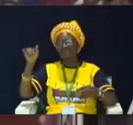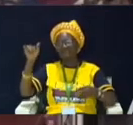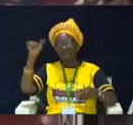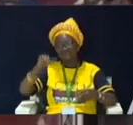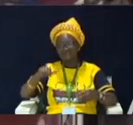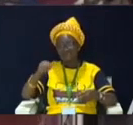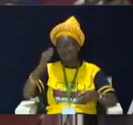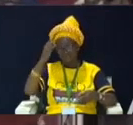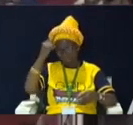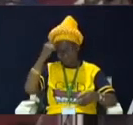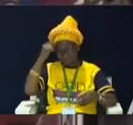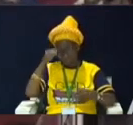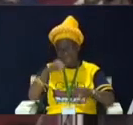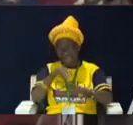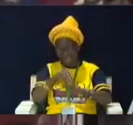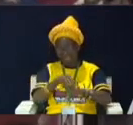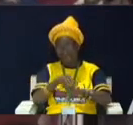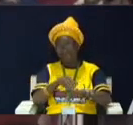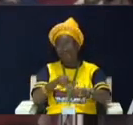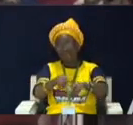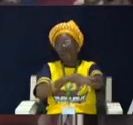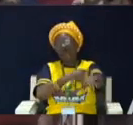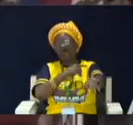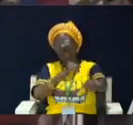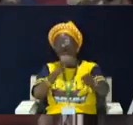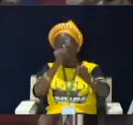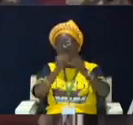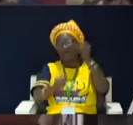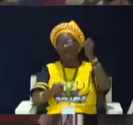last, we got him.